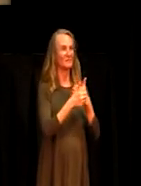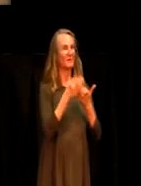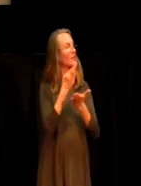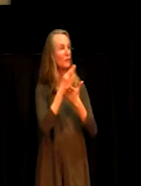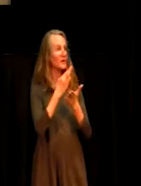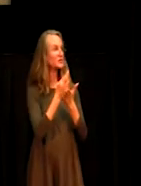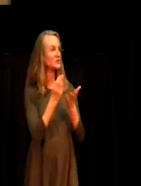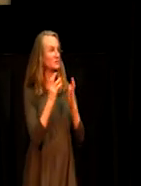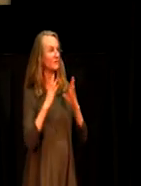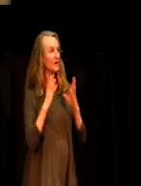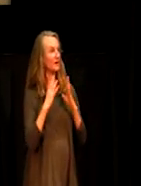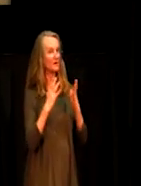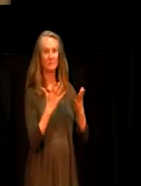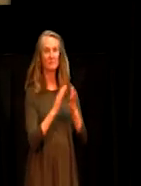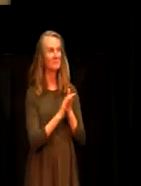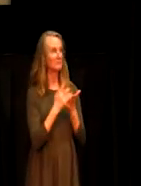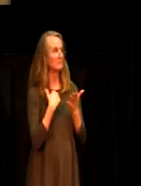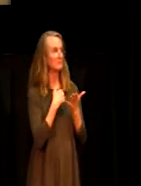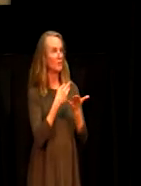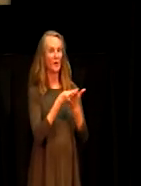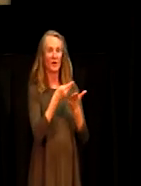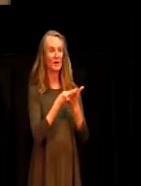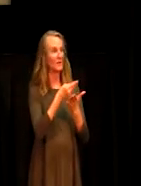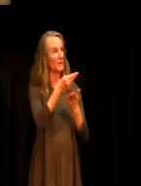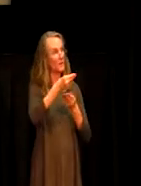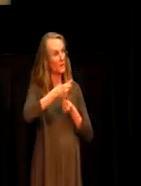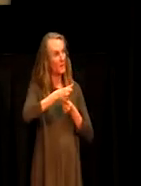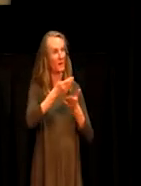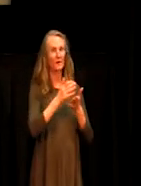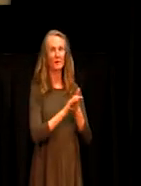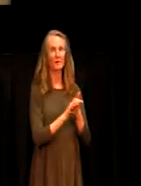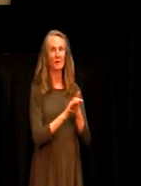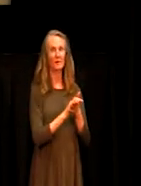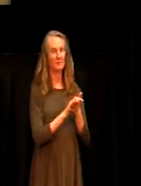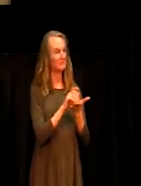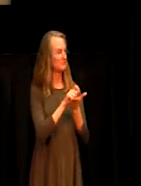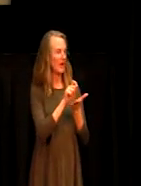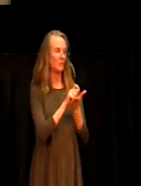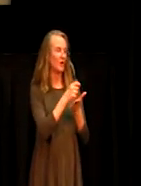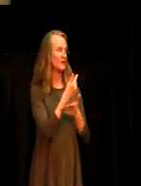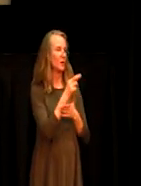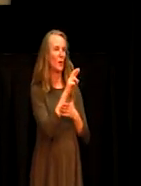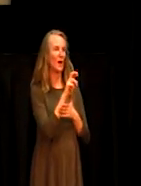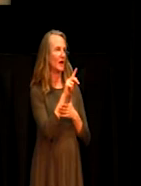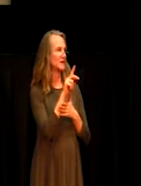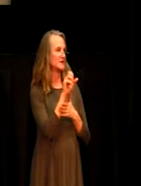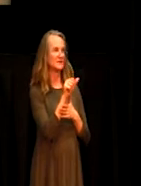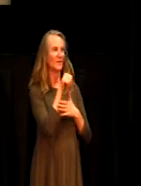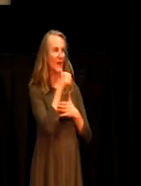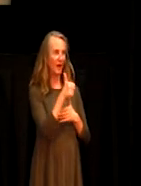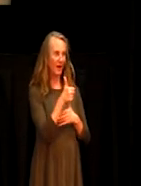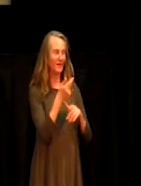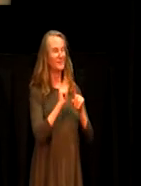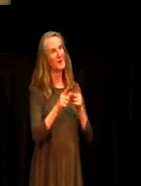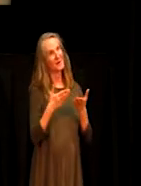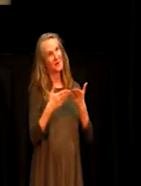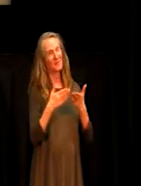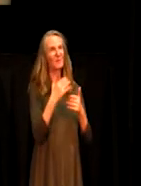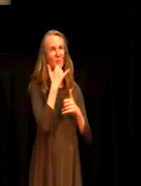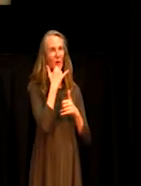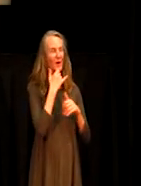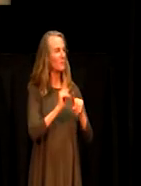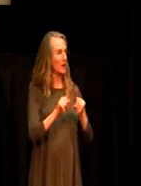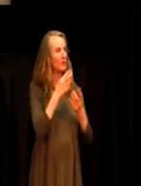We're actually reasonably well funded. And of course, I'm not writing grants anymore, so I can say anything. But